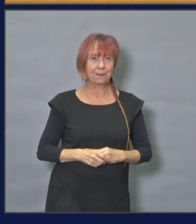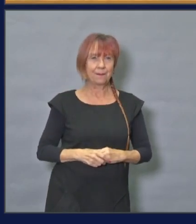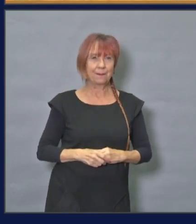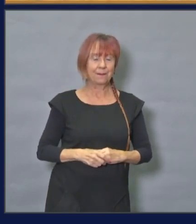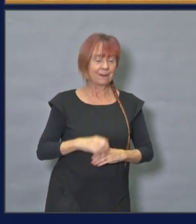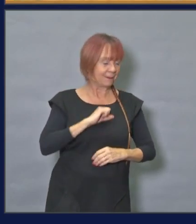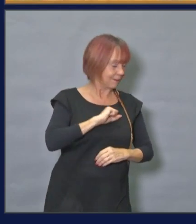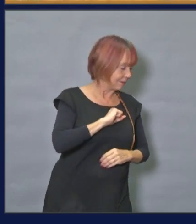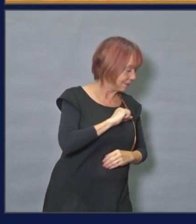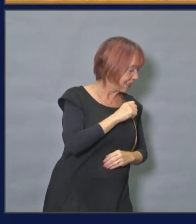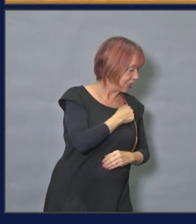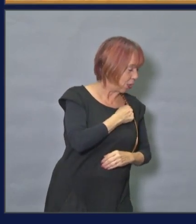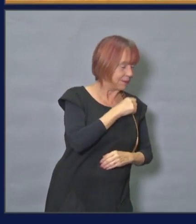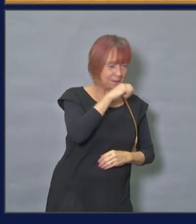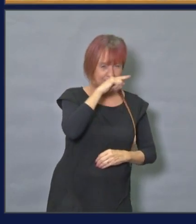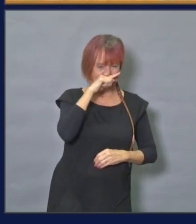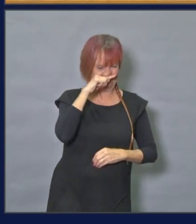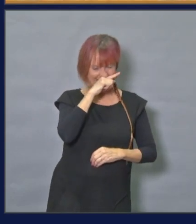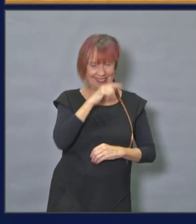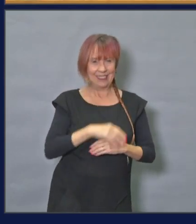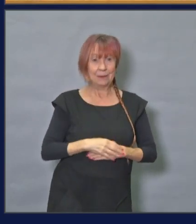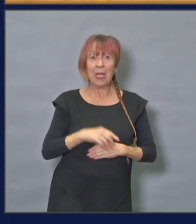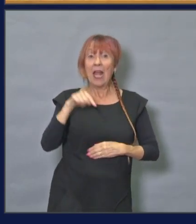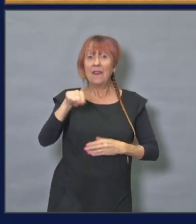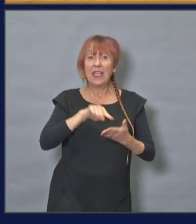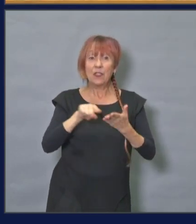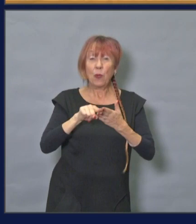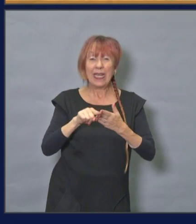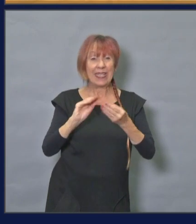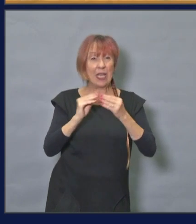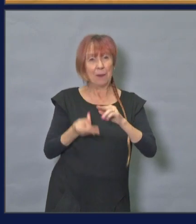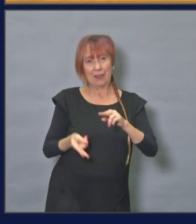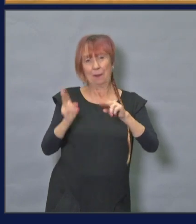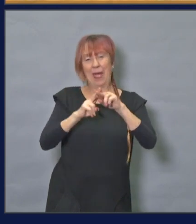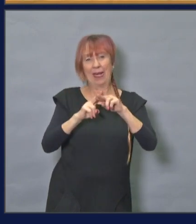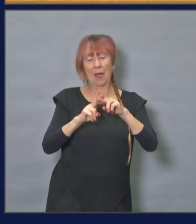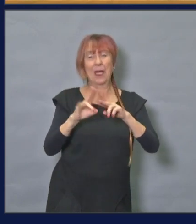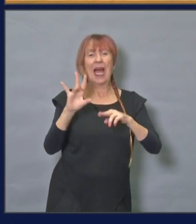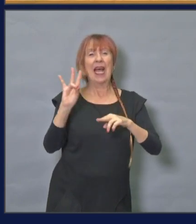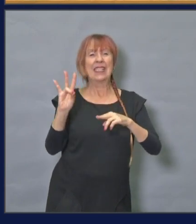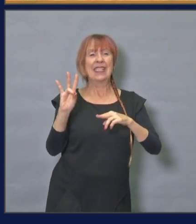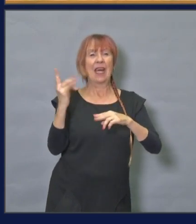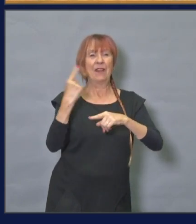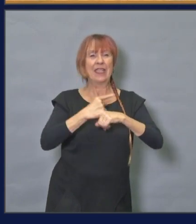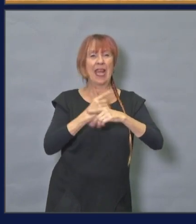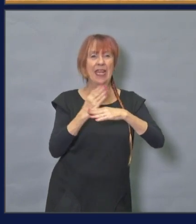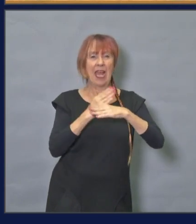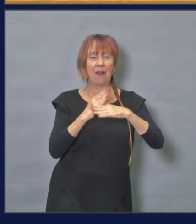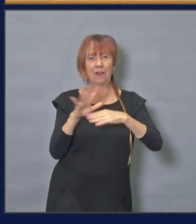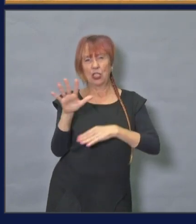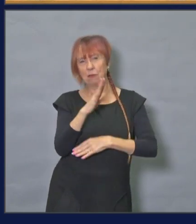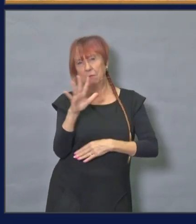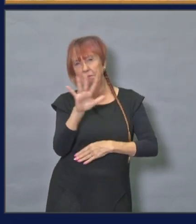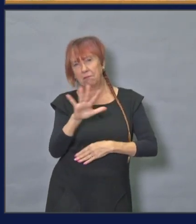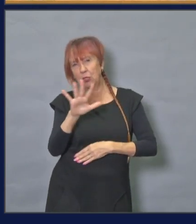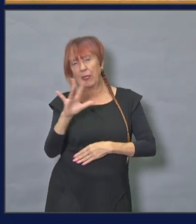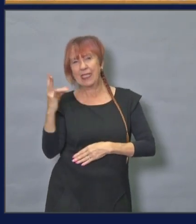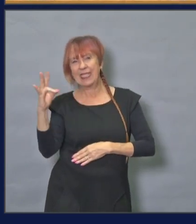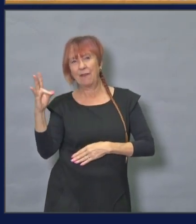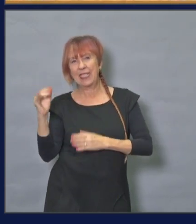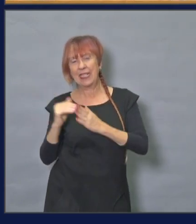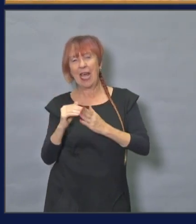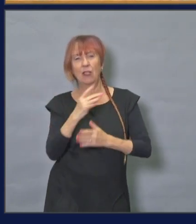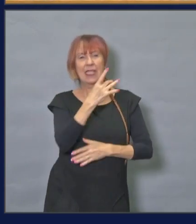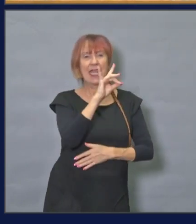Sorry. But this week, that number is back up with the 7-day average of between 17,000 and